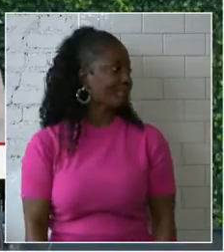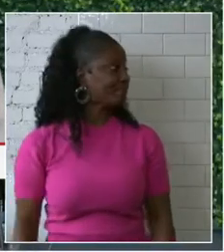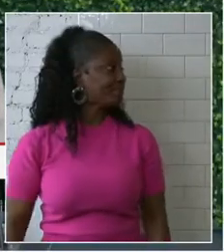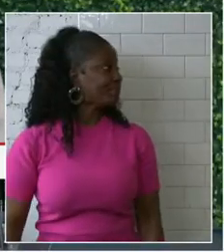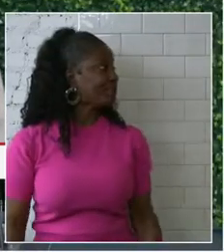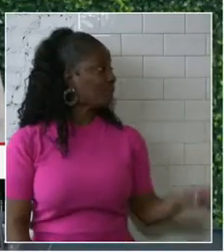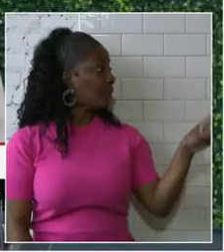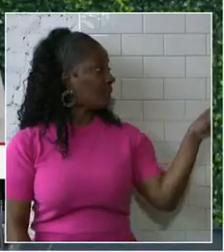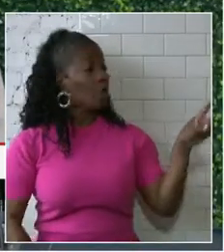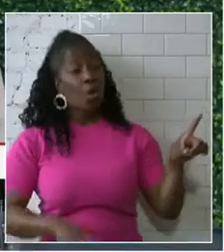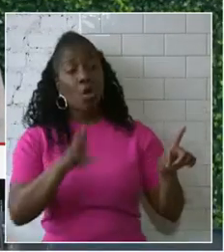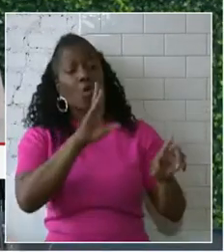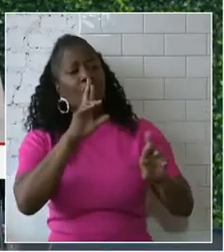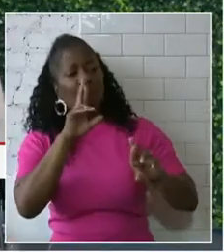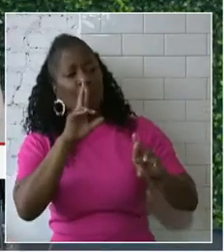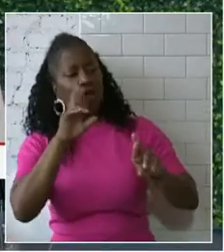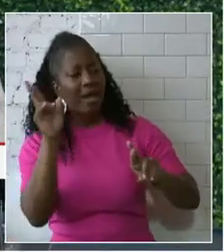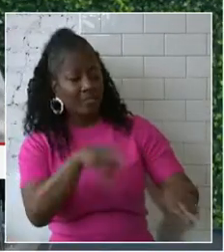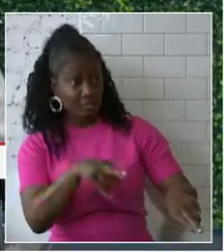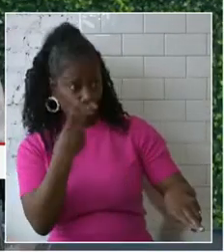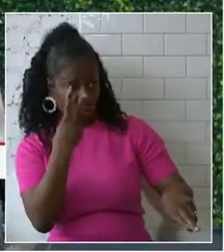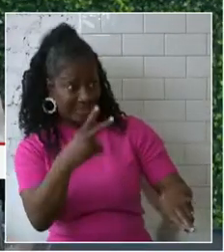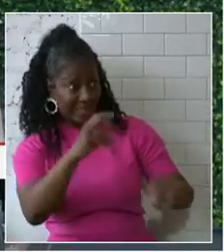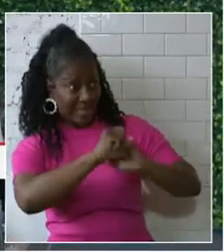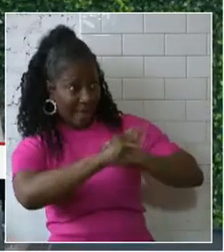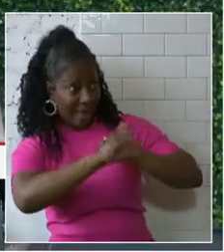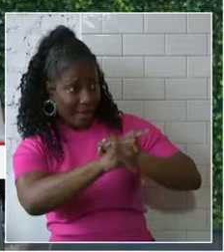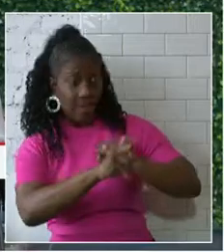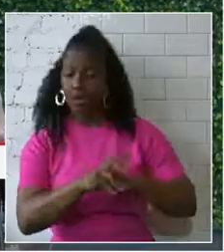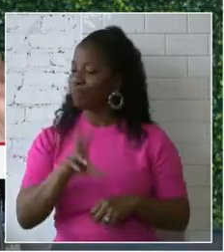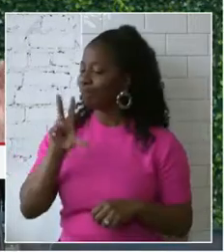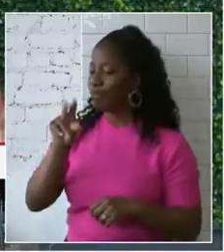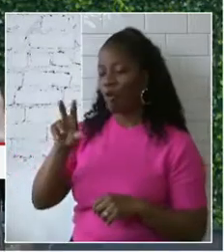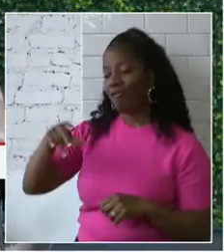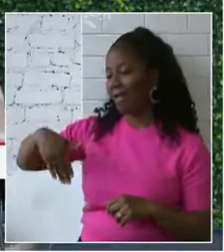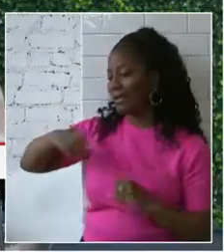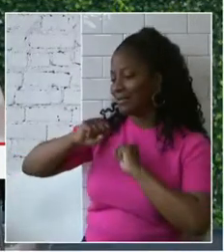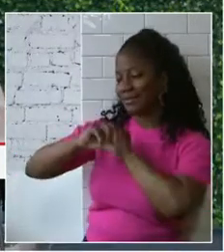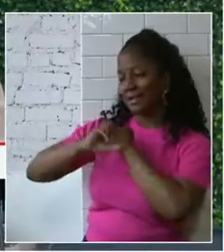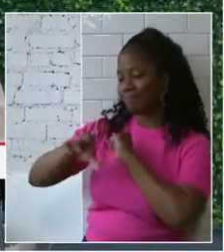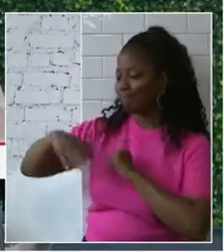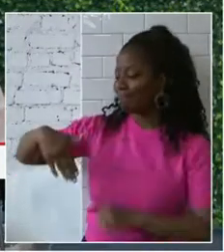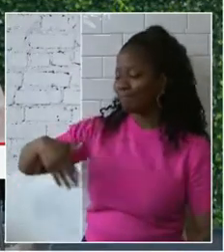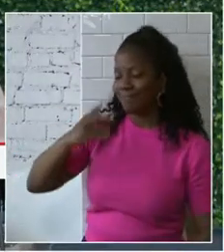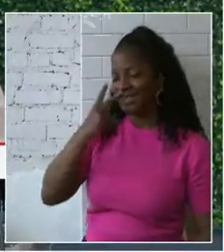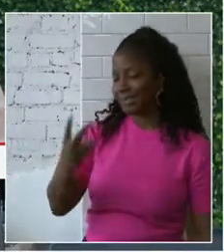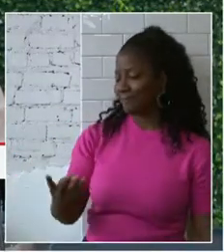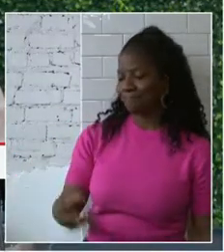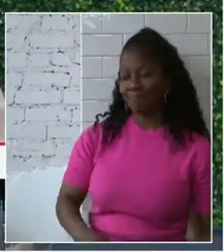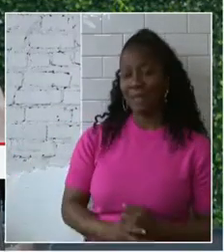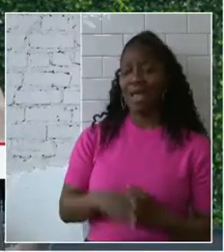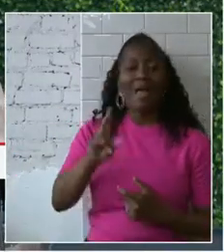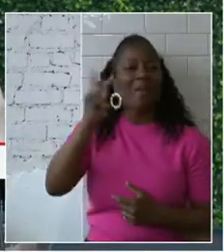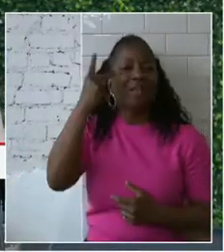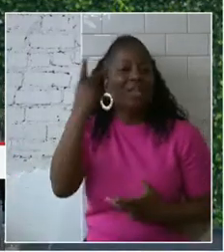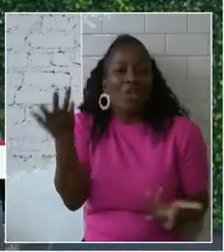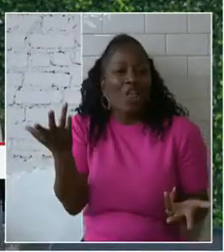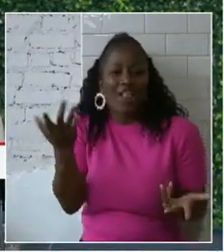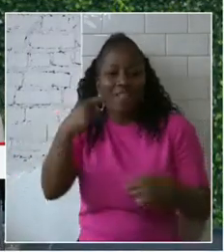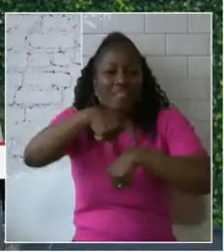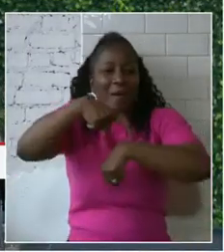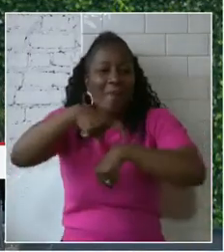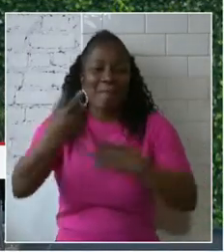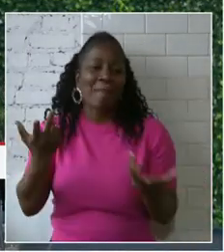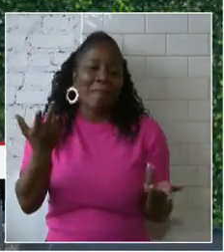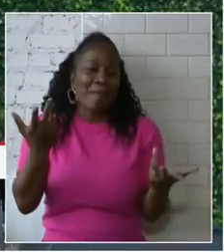And your reaction to did you see the ad? I haven't seen the ad. This is a political season,